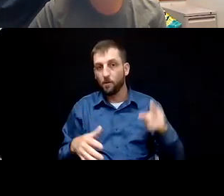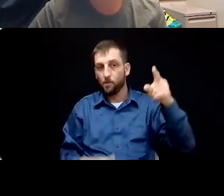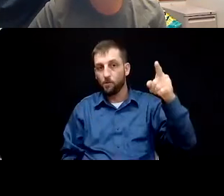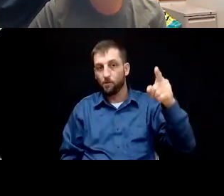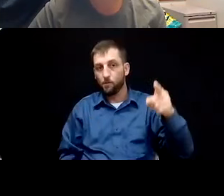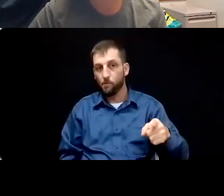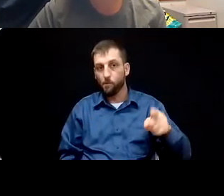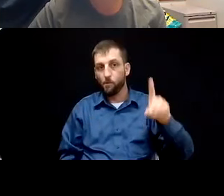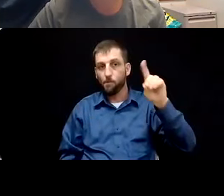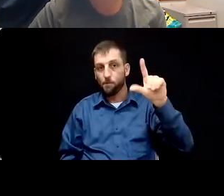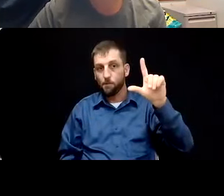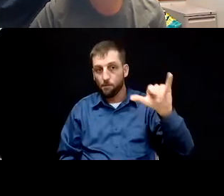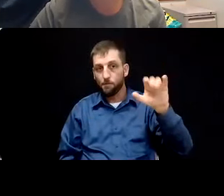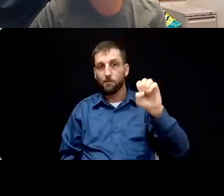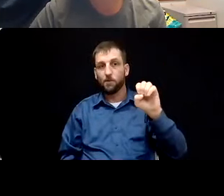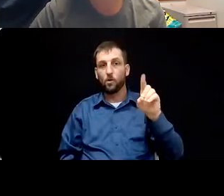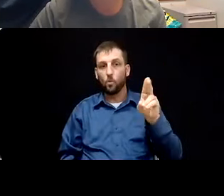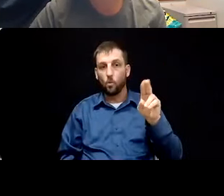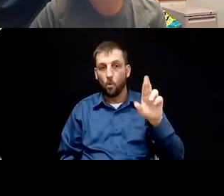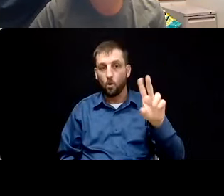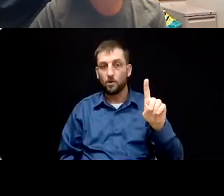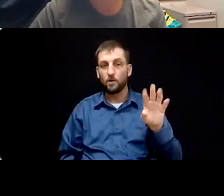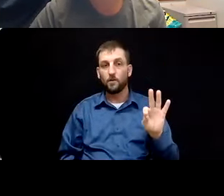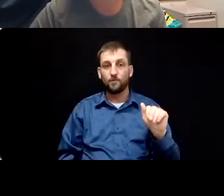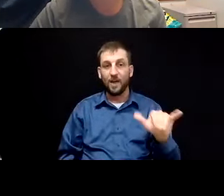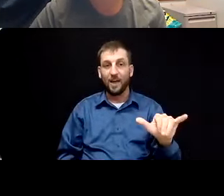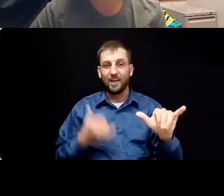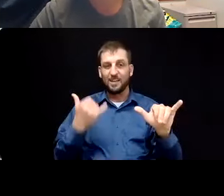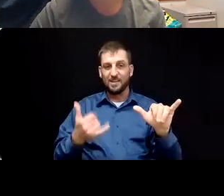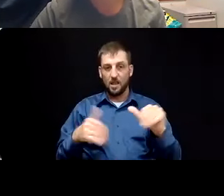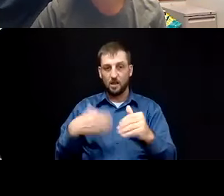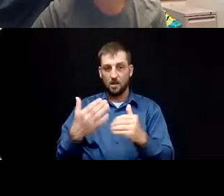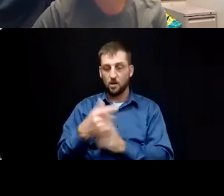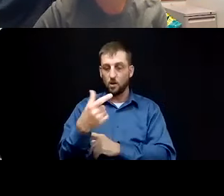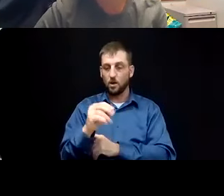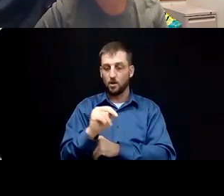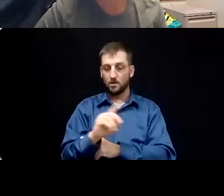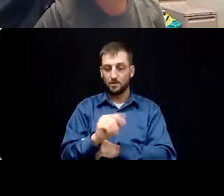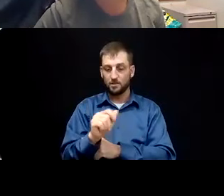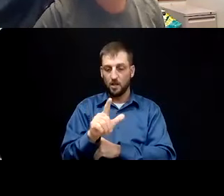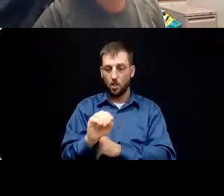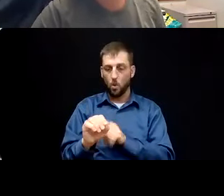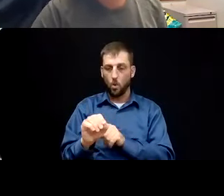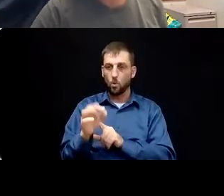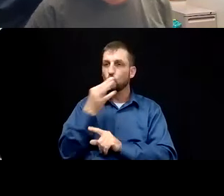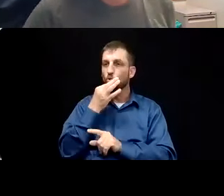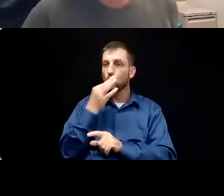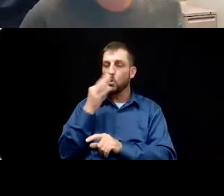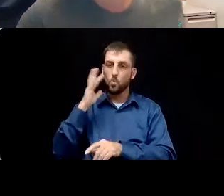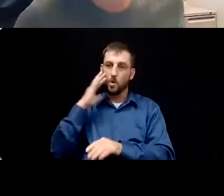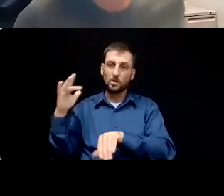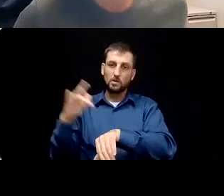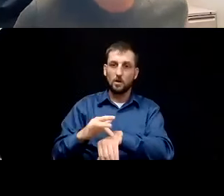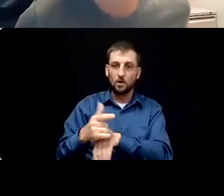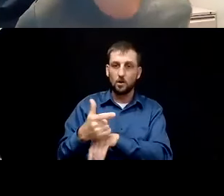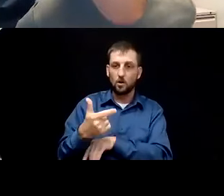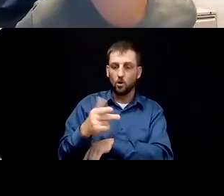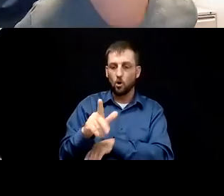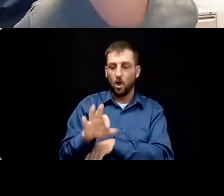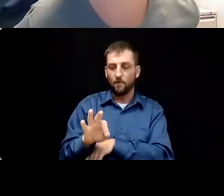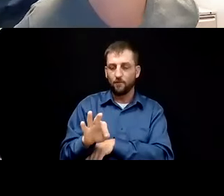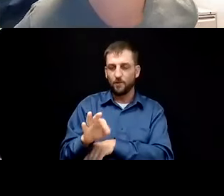through: Dolly, Edward, Faye, and now we're on Gonzalo, which is about to enter into the Gulf or somewhere in the tropics